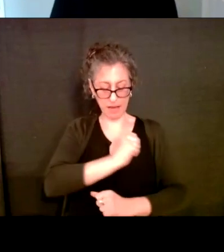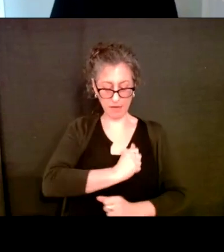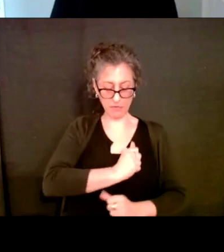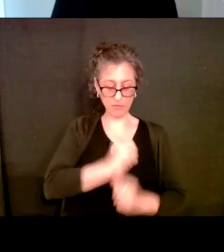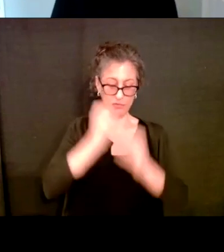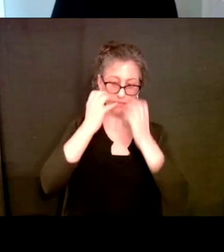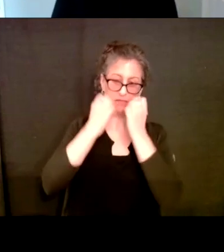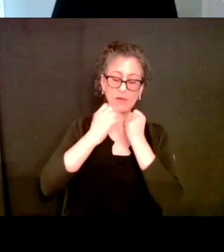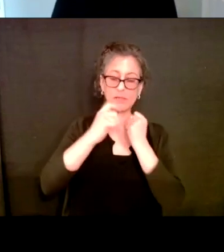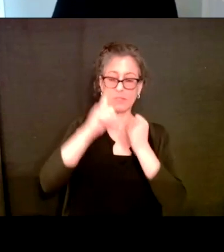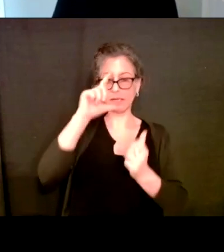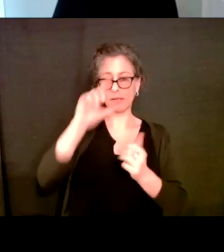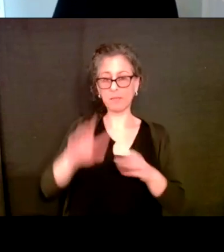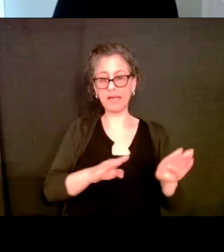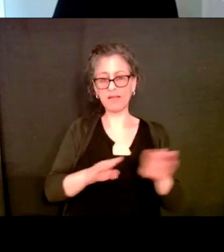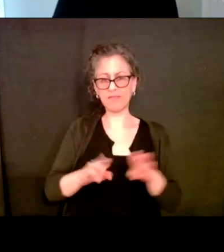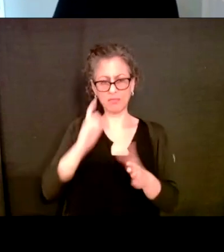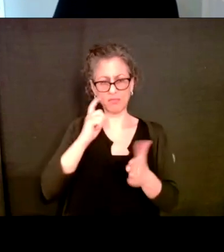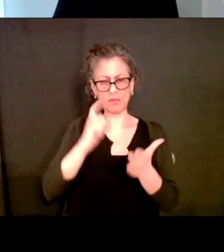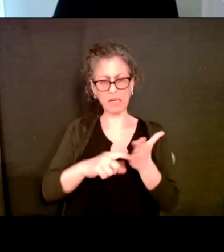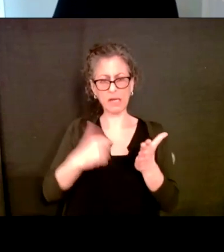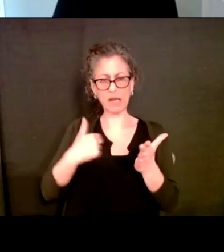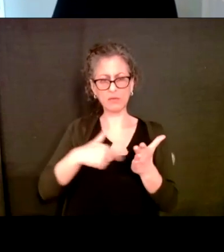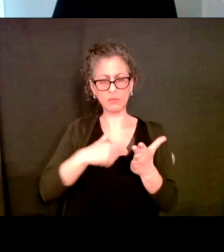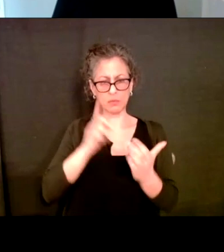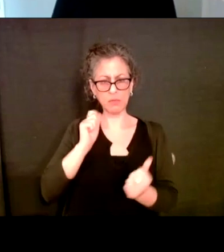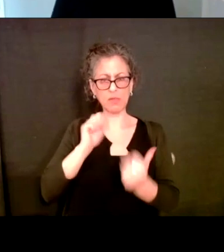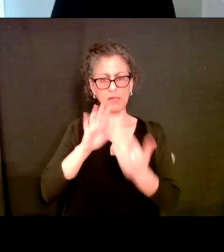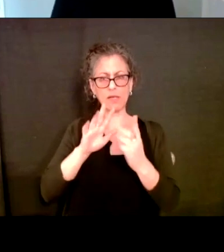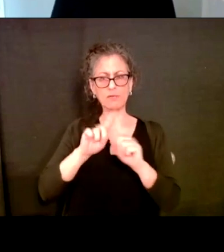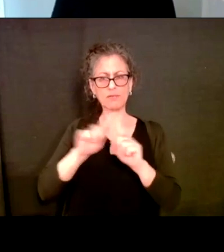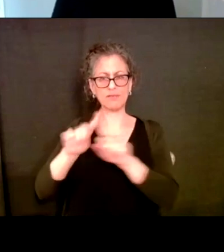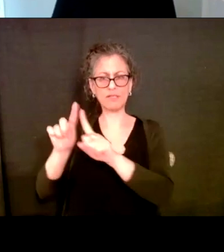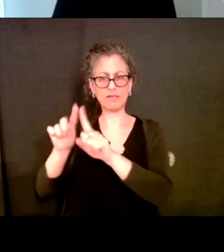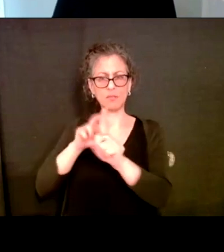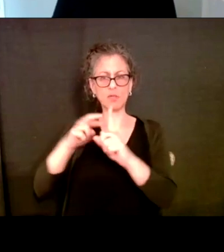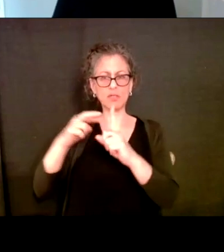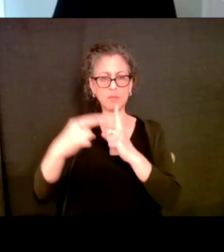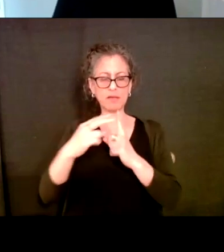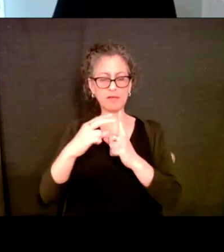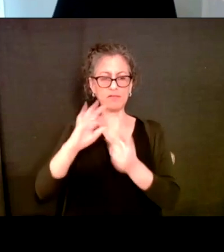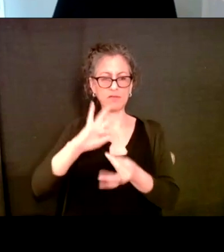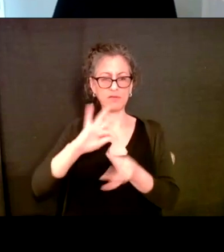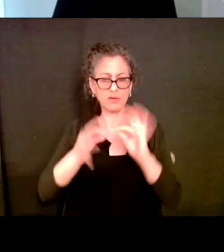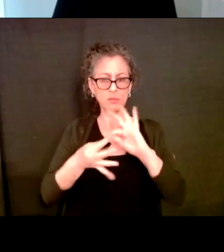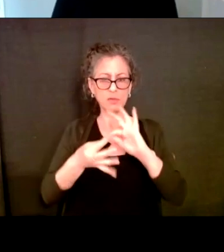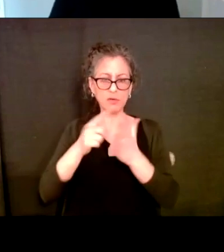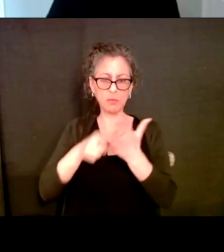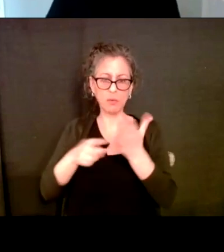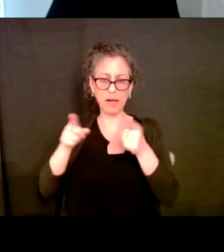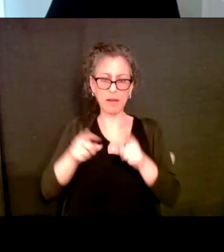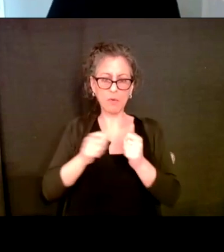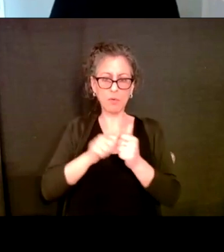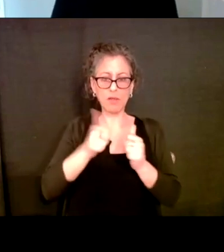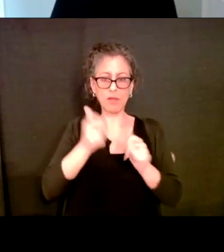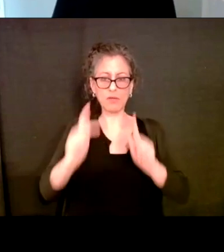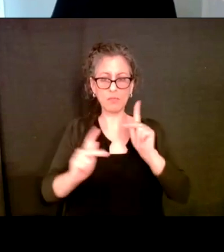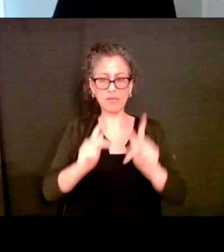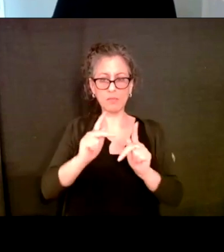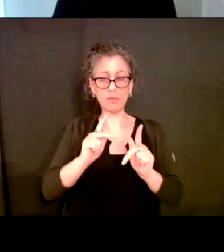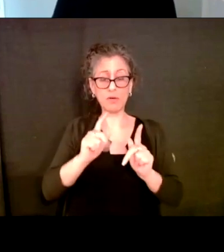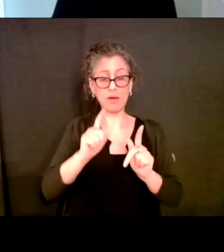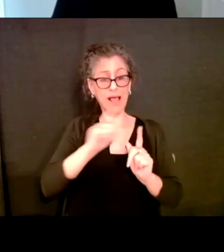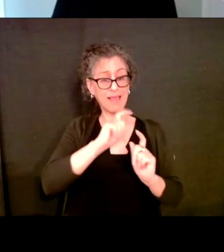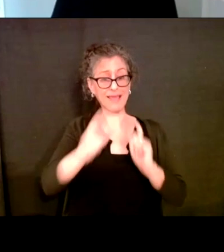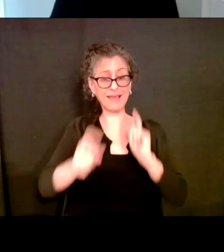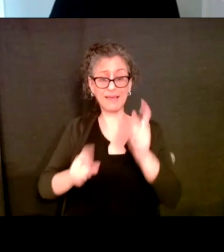behaviors, recognizing that we're going to encounter a variety of perspectives and interpretations of what have happened to other people and the meanings that they assign to